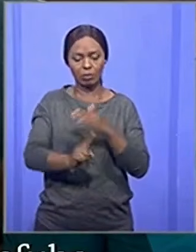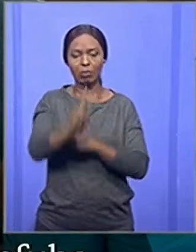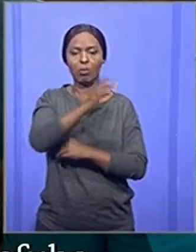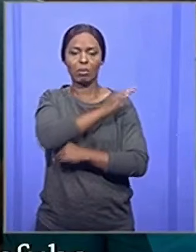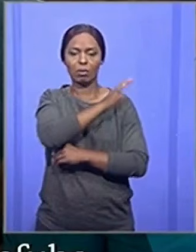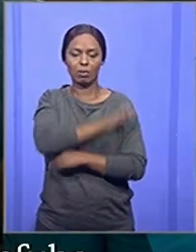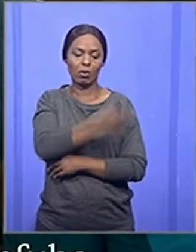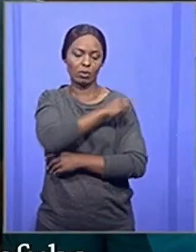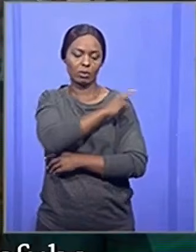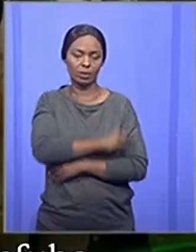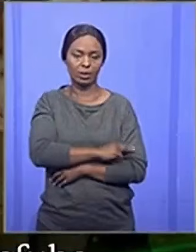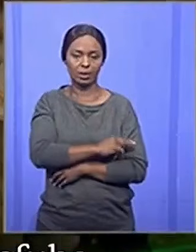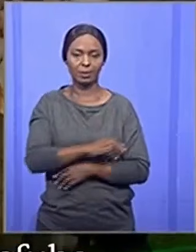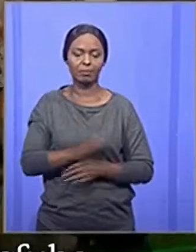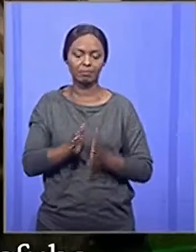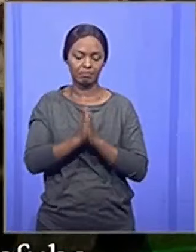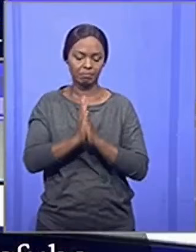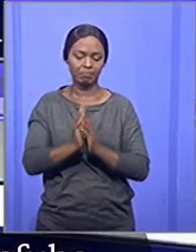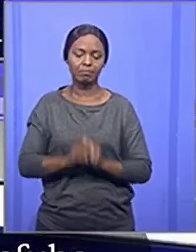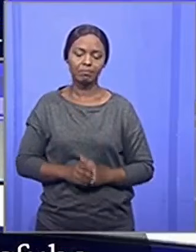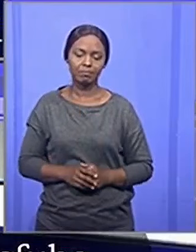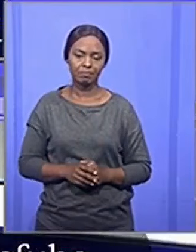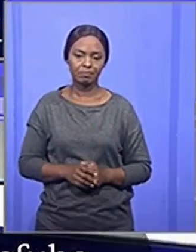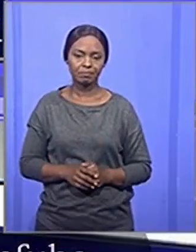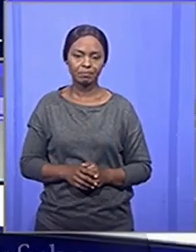kokelo. Tuberculosis is one of the